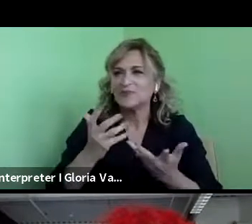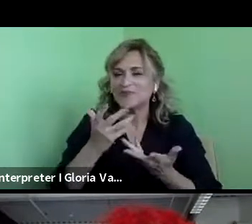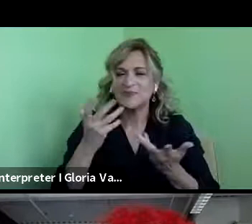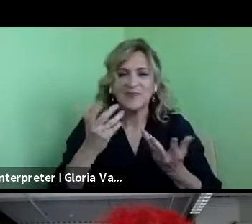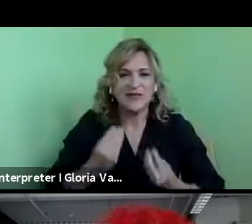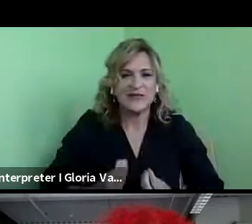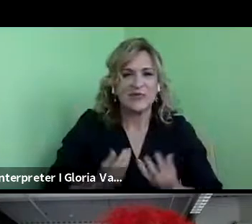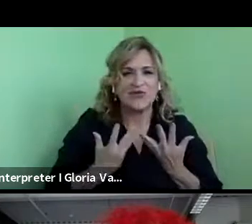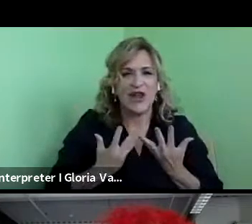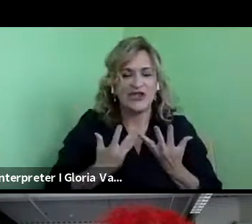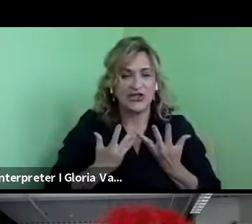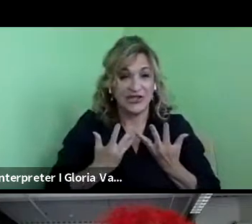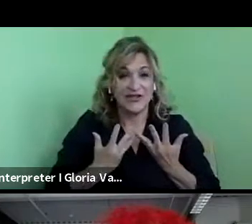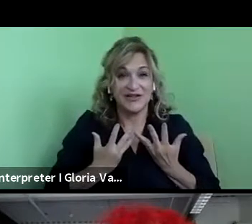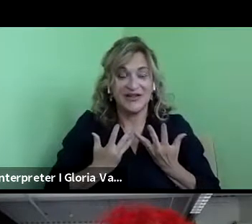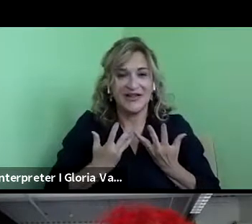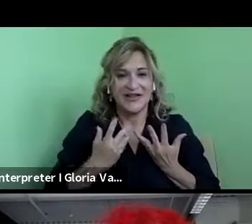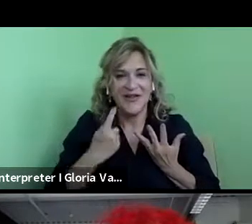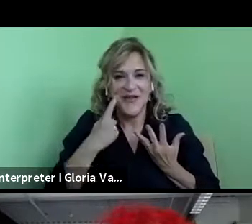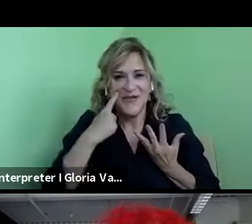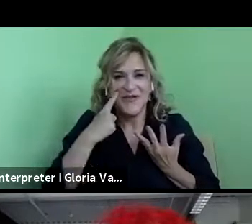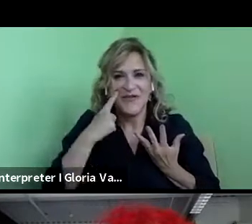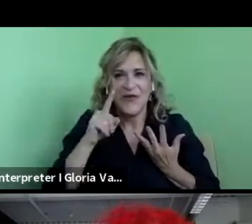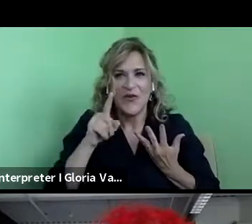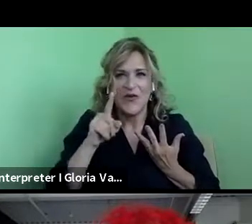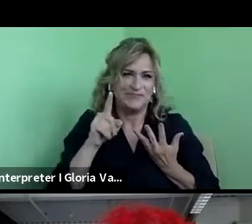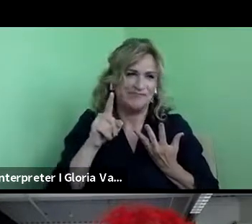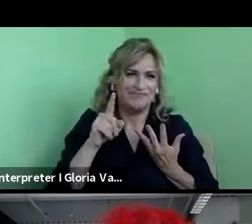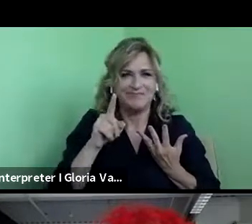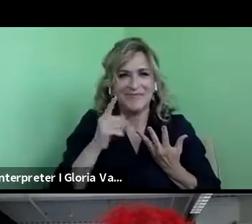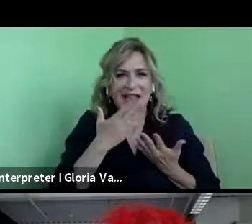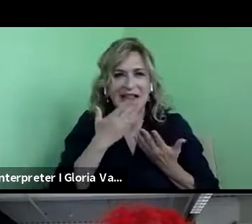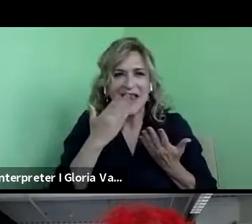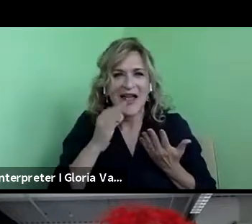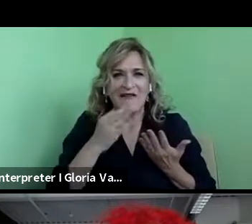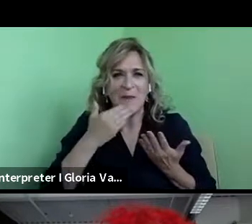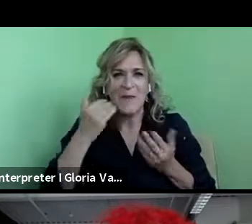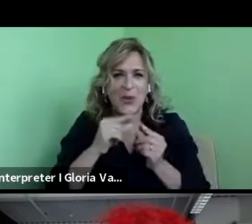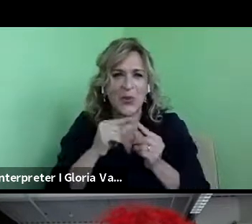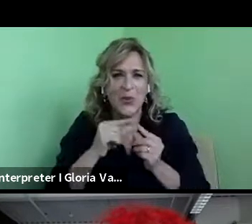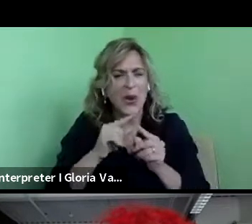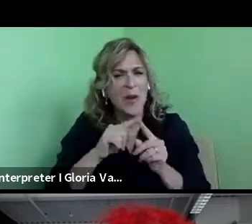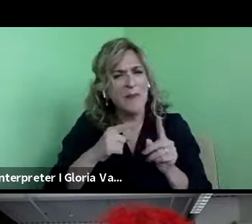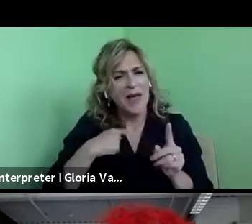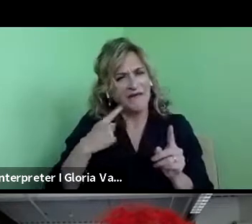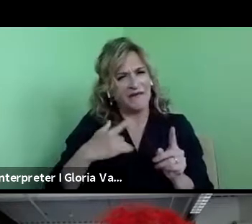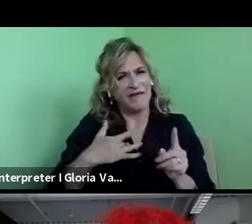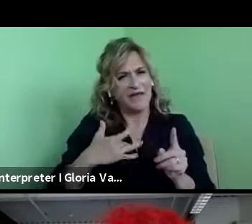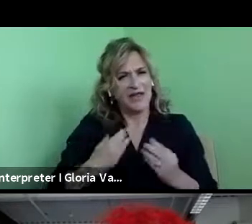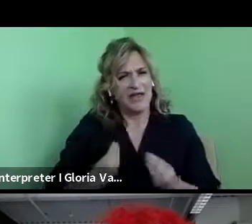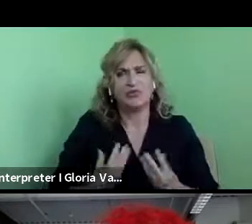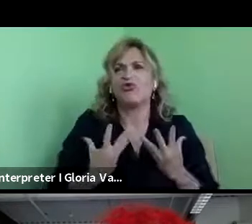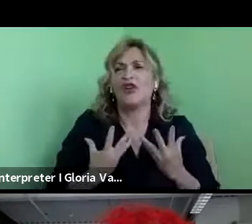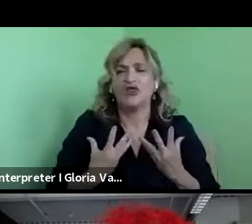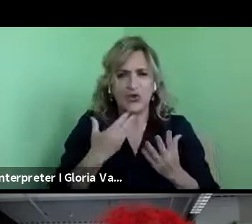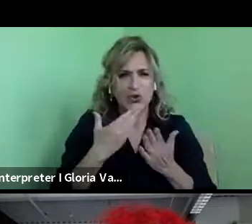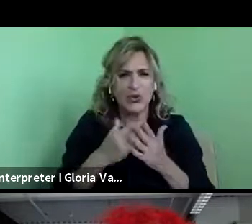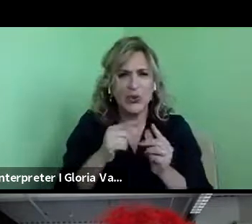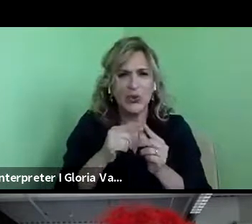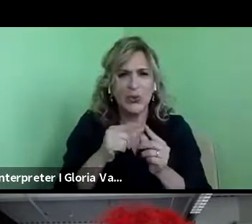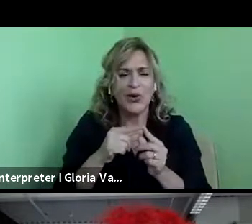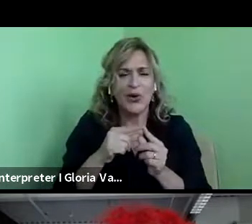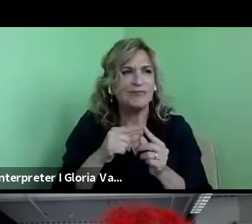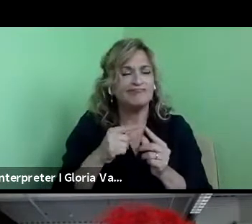inspiration, for lack of a better word at the moment, but I think it is inspiration, probably a more poignant word that I could use. But I'm curious, just being in community with one